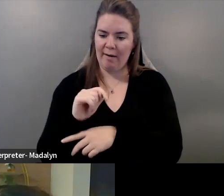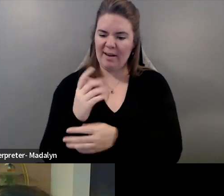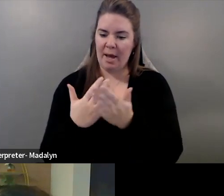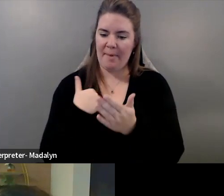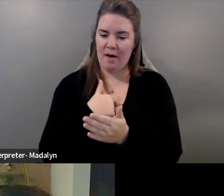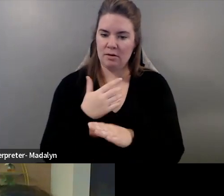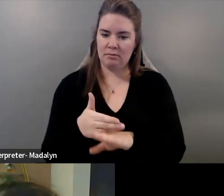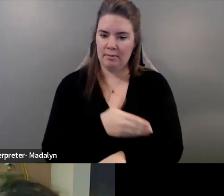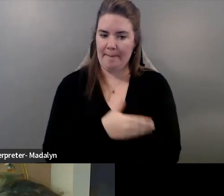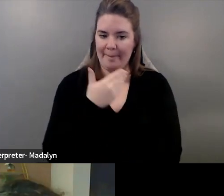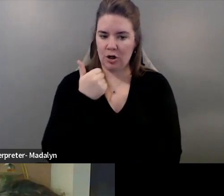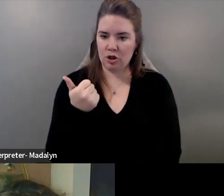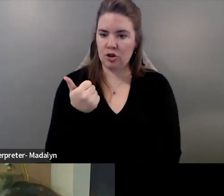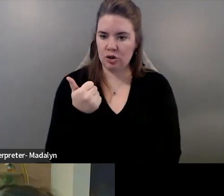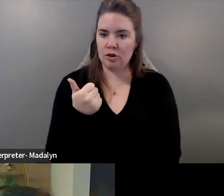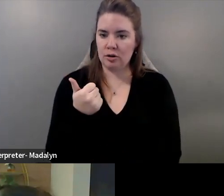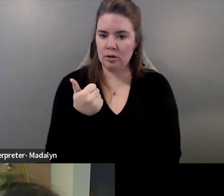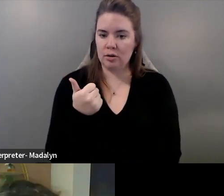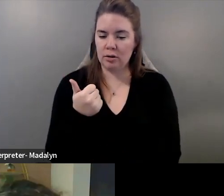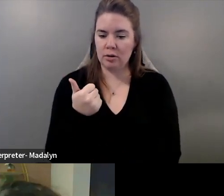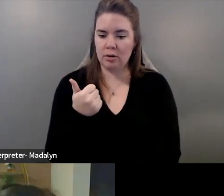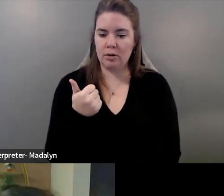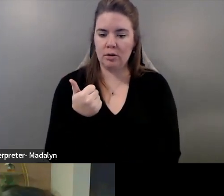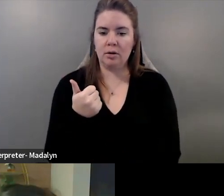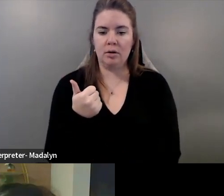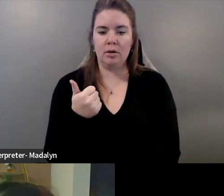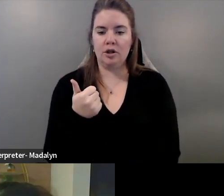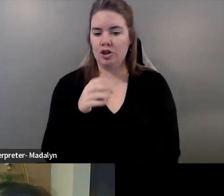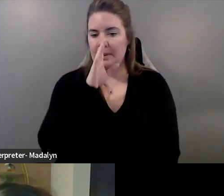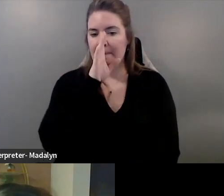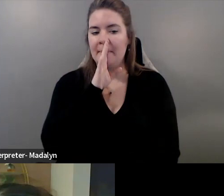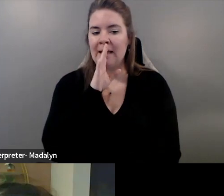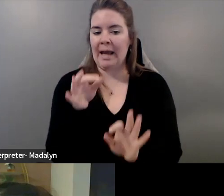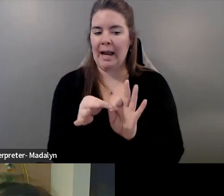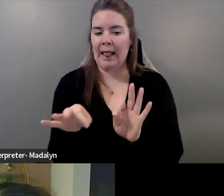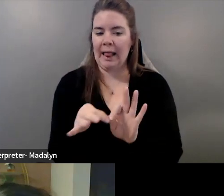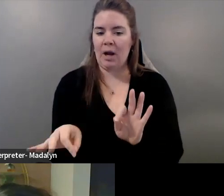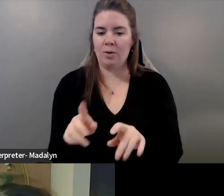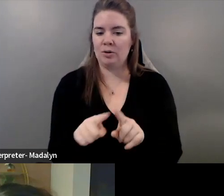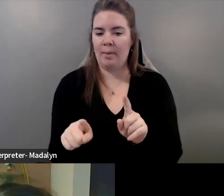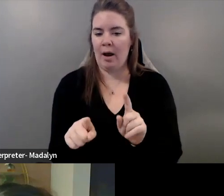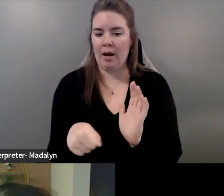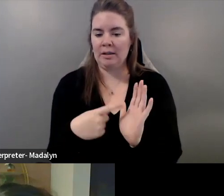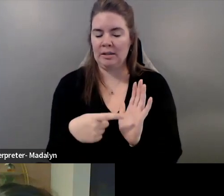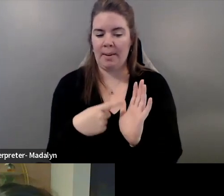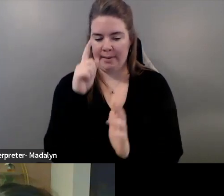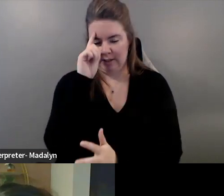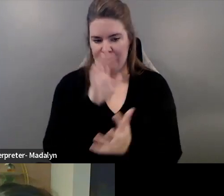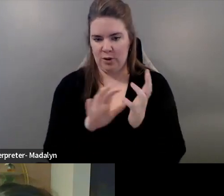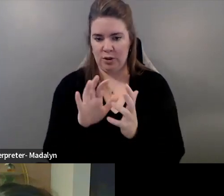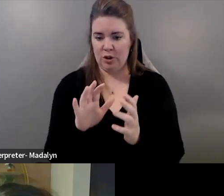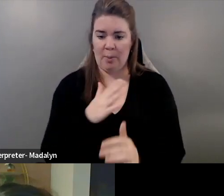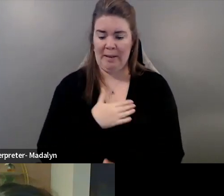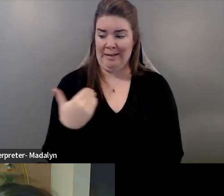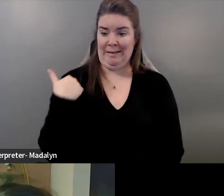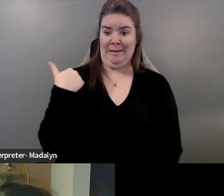a lot of us are getting better about making things plain language, but that hasn't always been the case. So holler at us, say, hey, I don't get this, right?